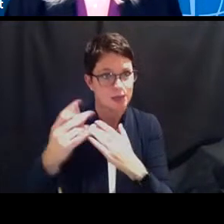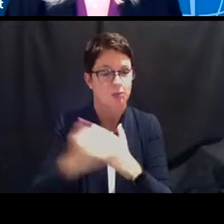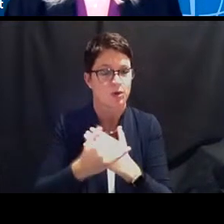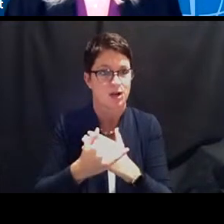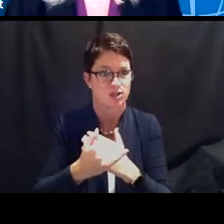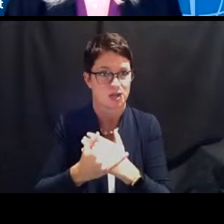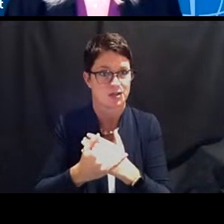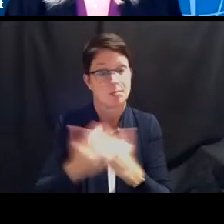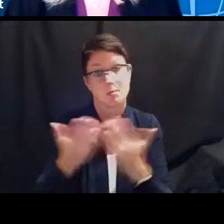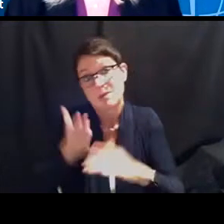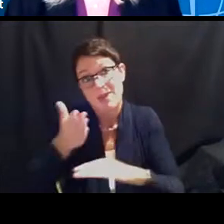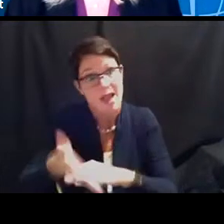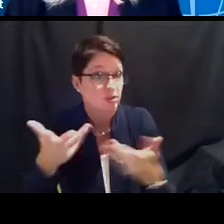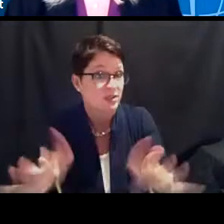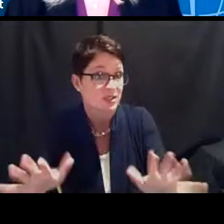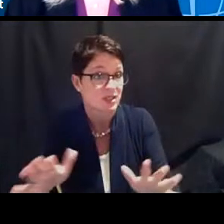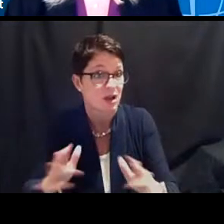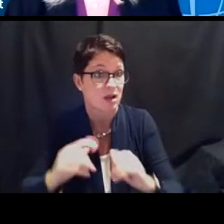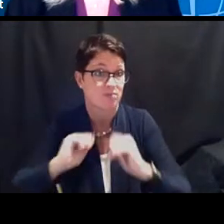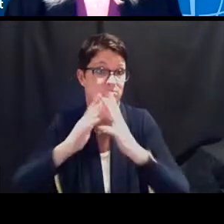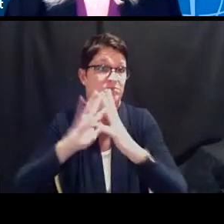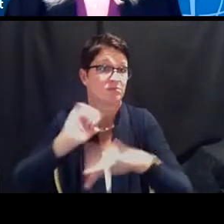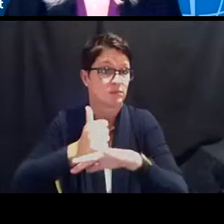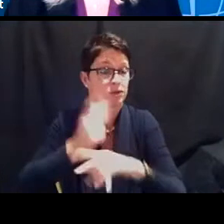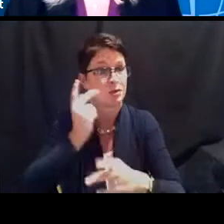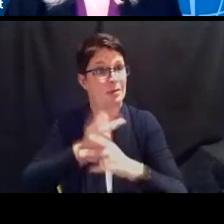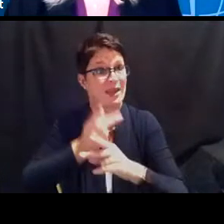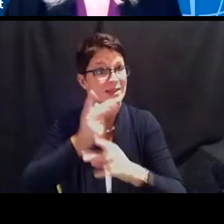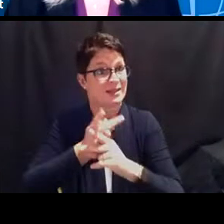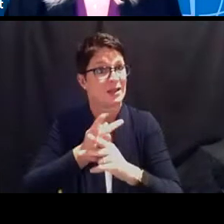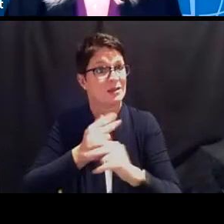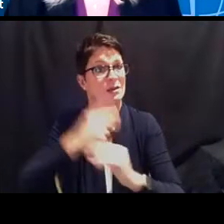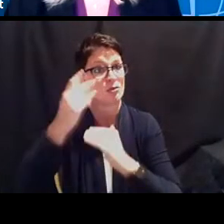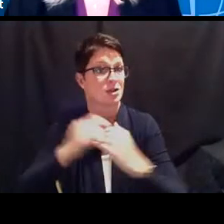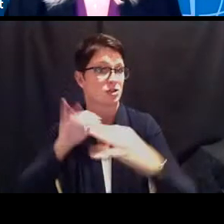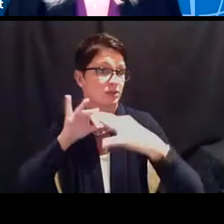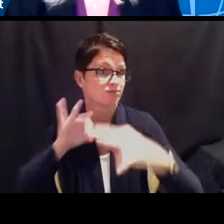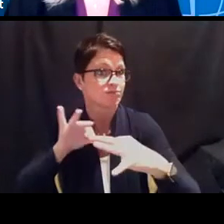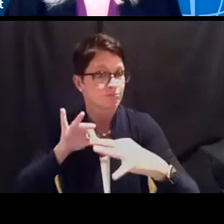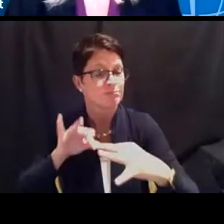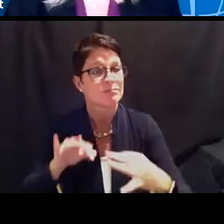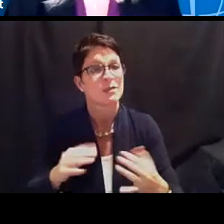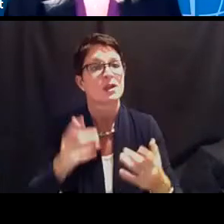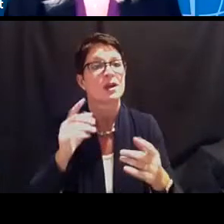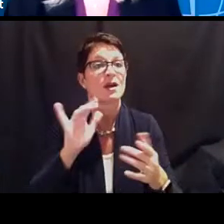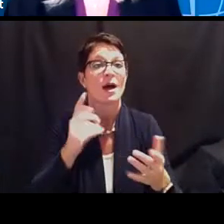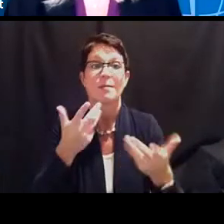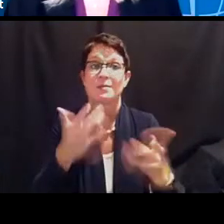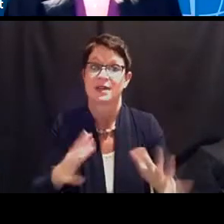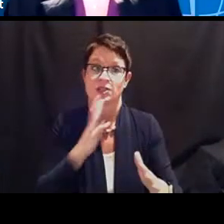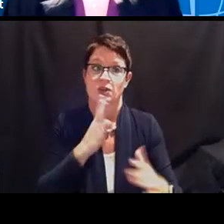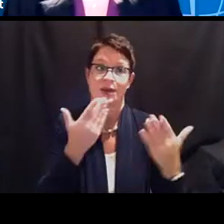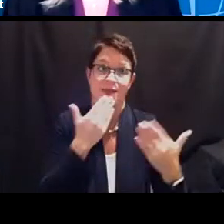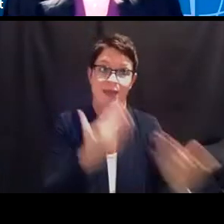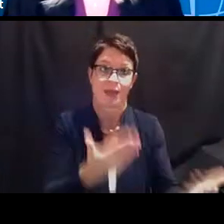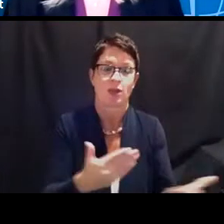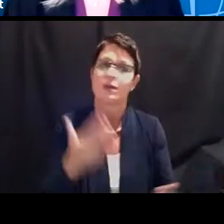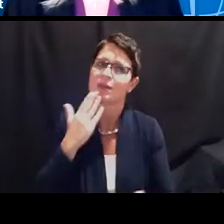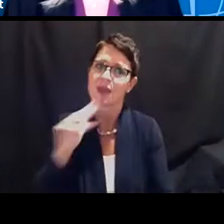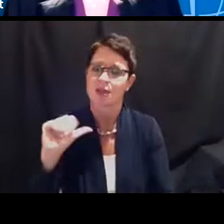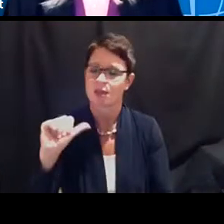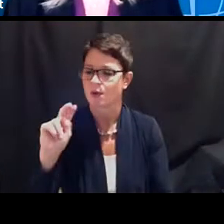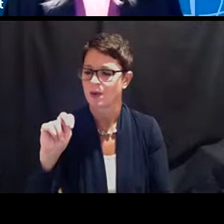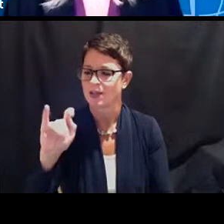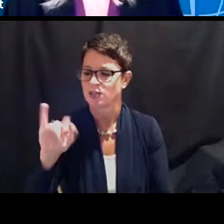after it's done for maintaining purposes. That being said, I thank you. Thank you, Antonio.